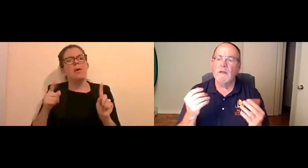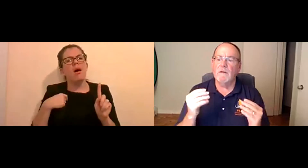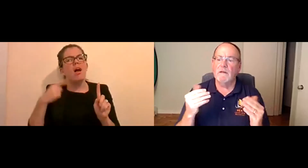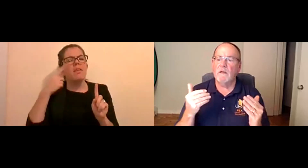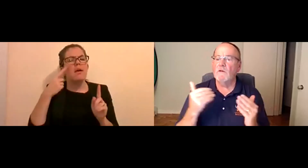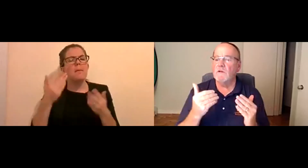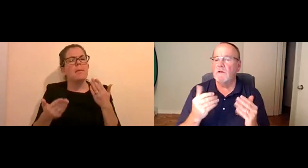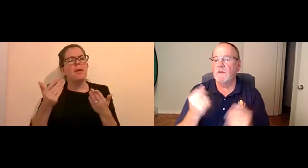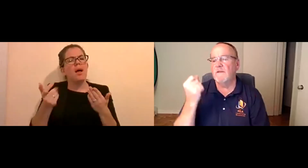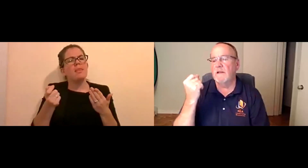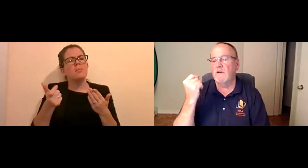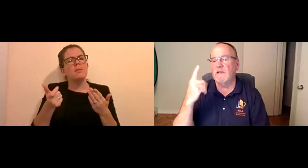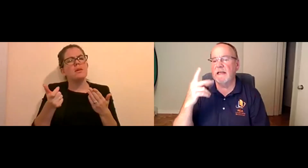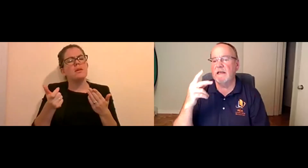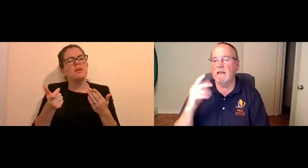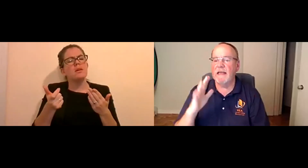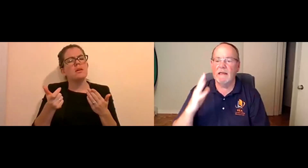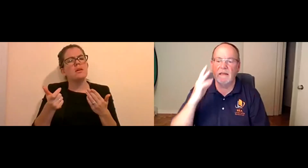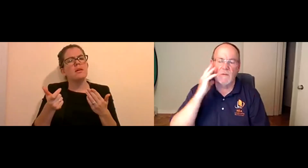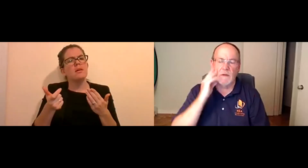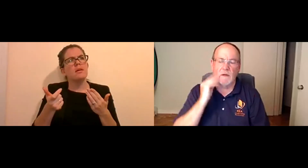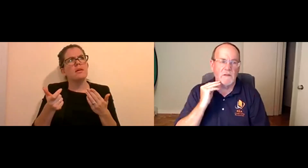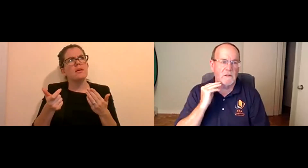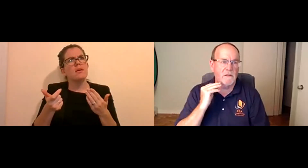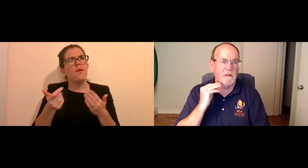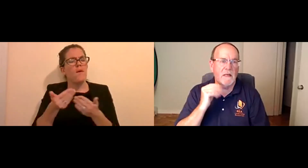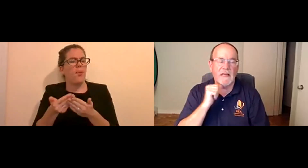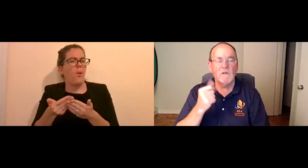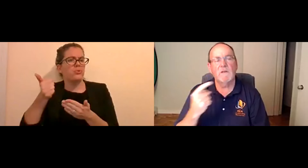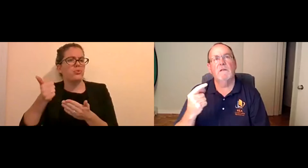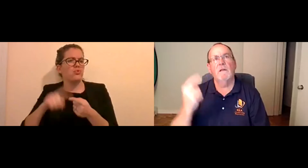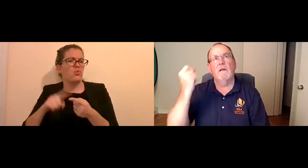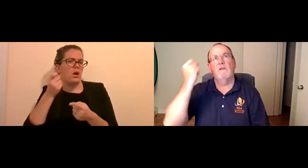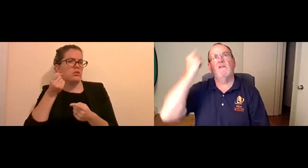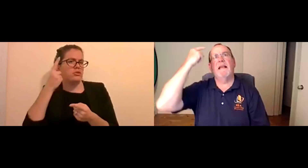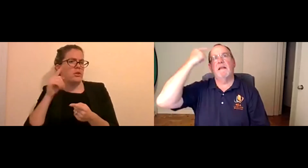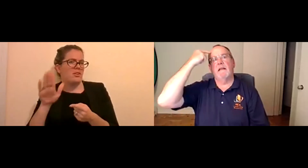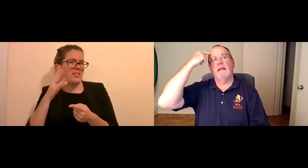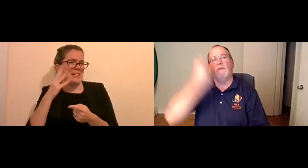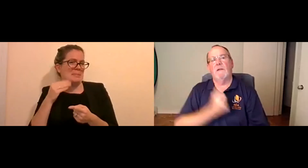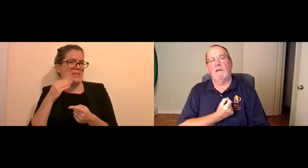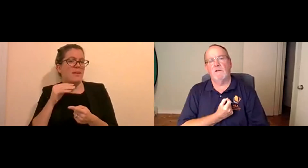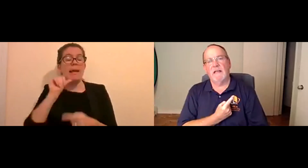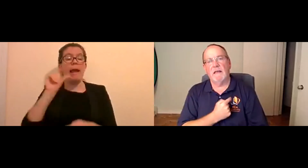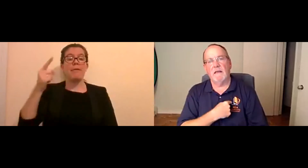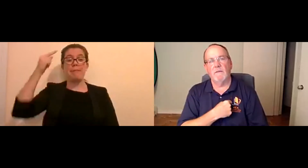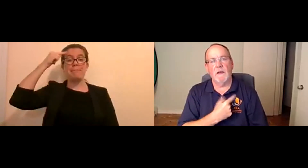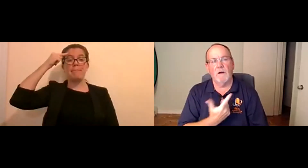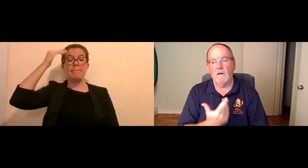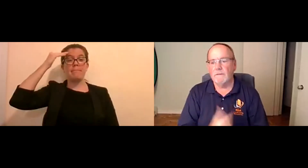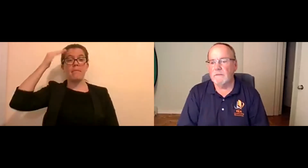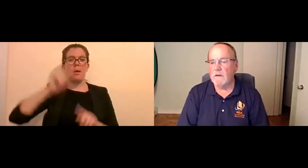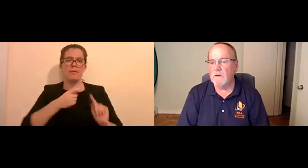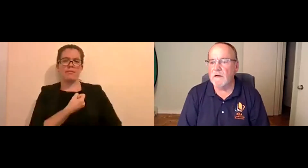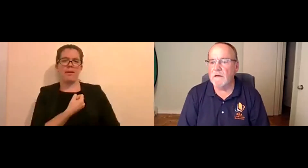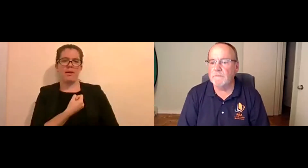little bit closer in terms of understanding that experience, not just understanding it in the head, but understanding it in my